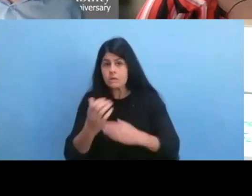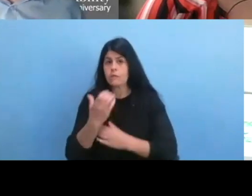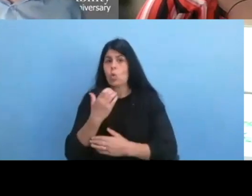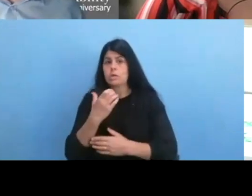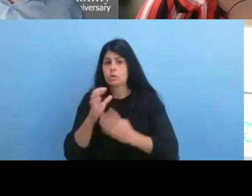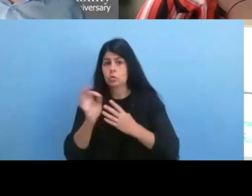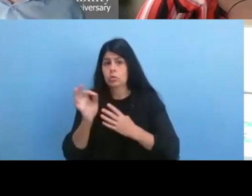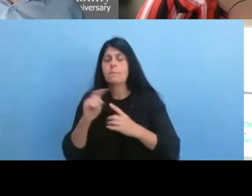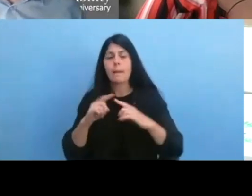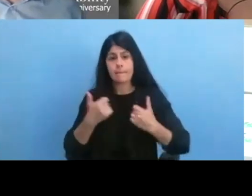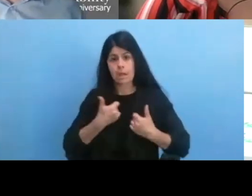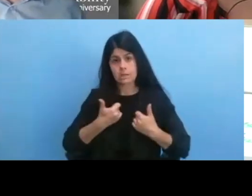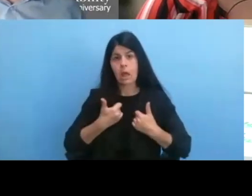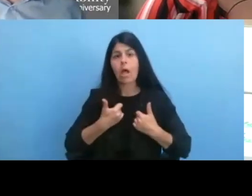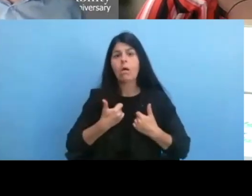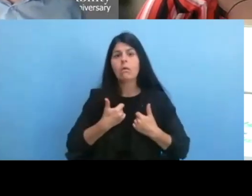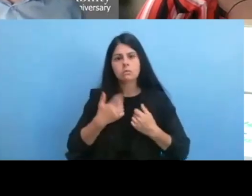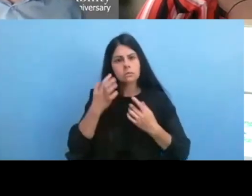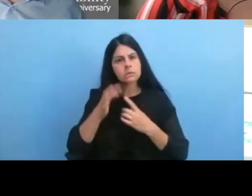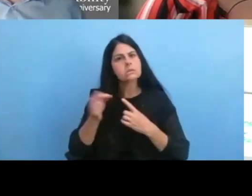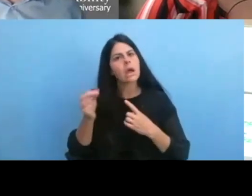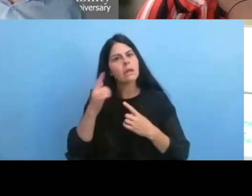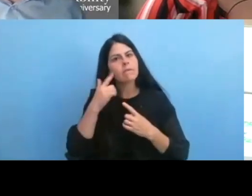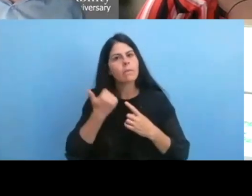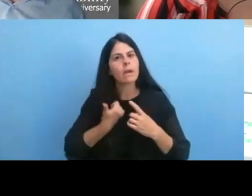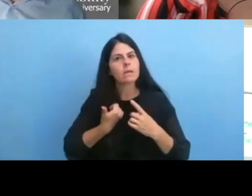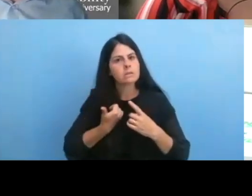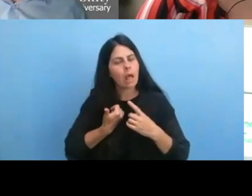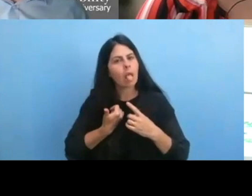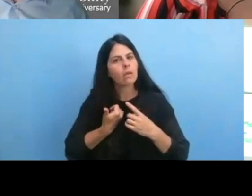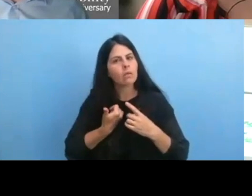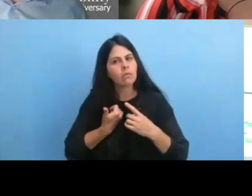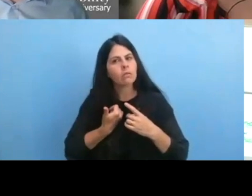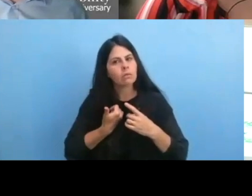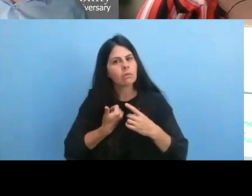made the choice of deciding for myself and having that kind of